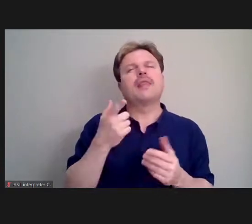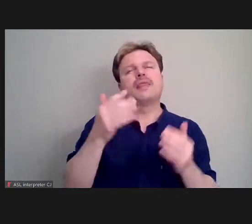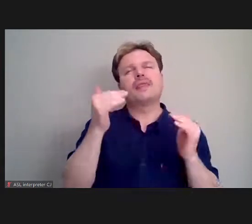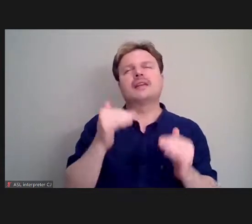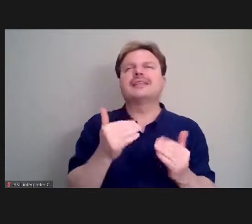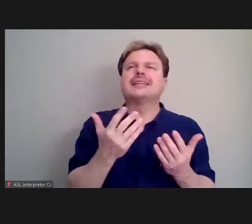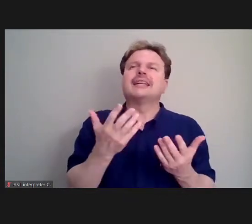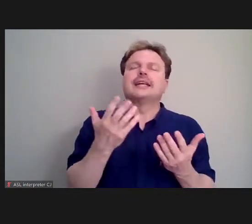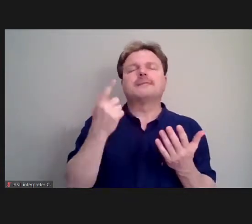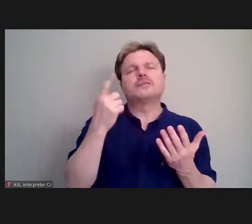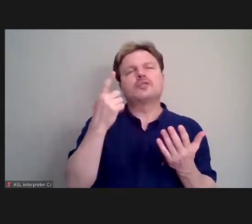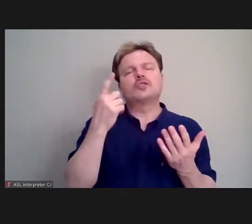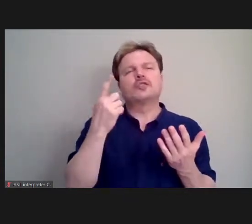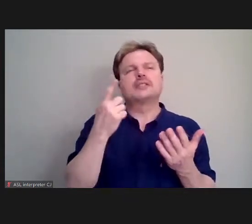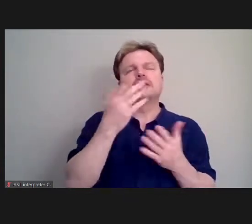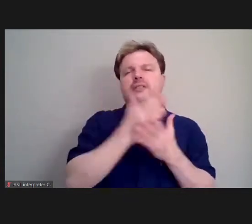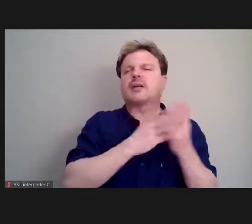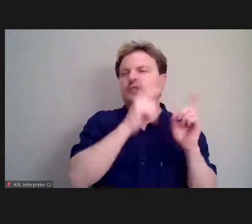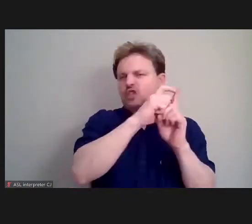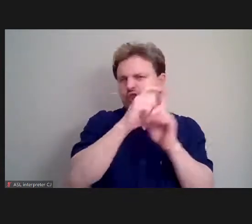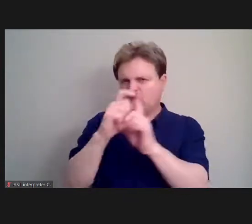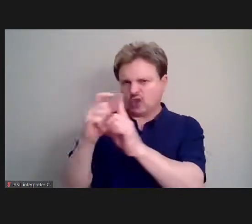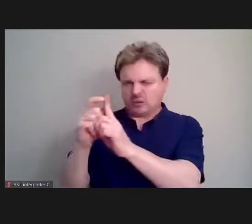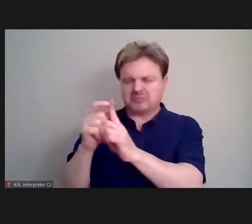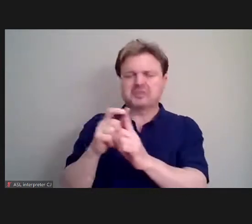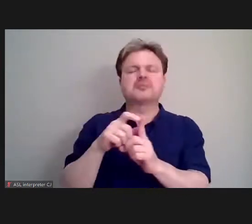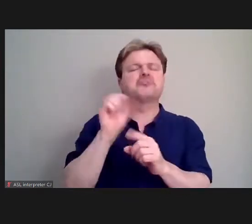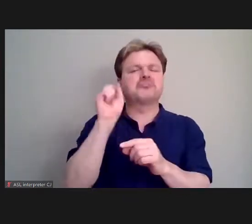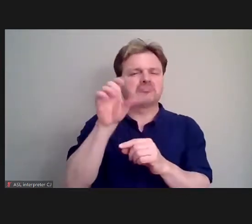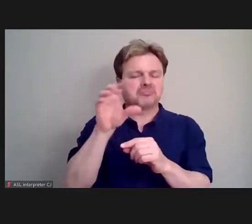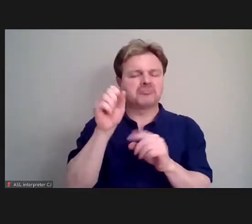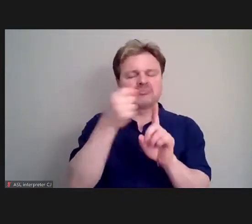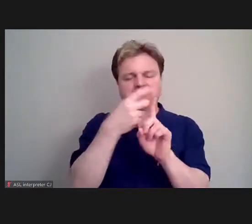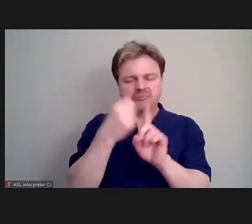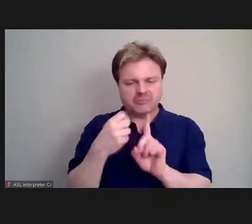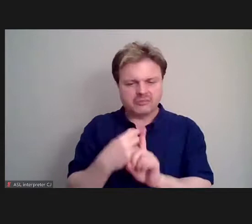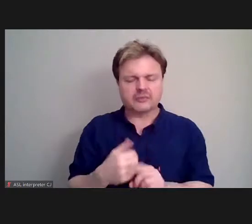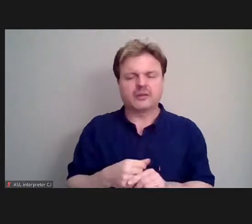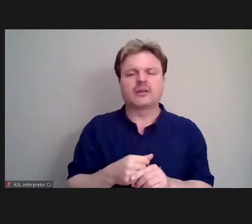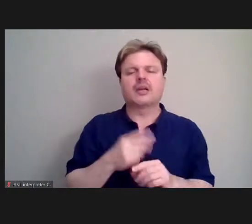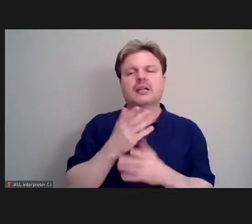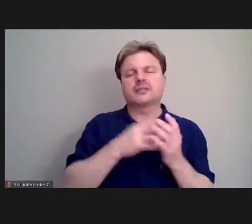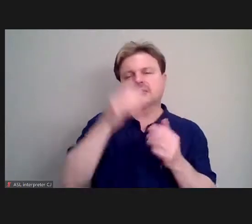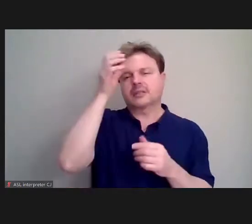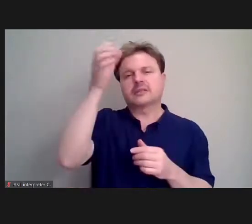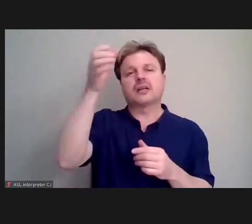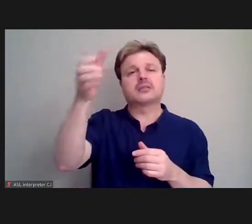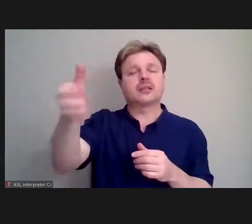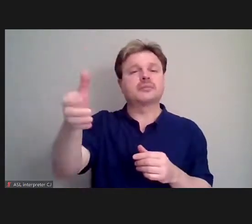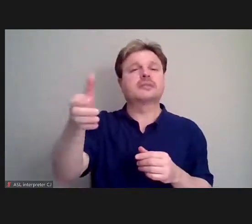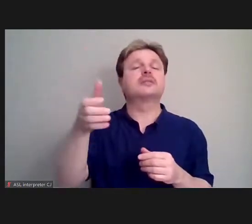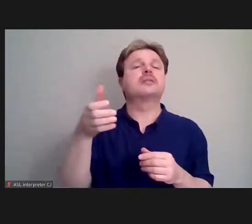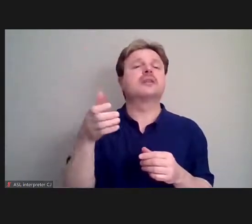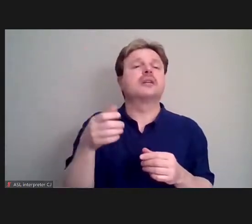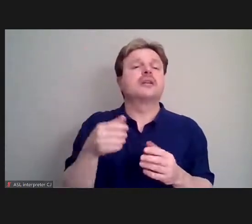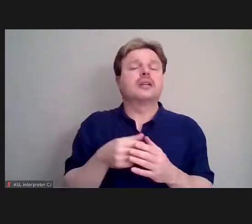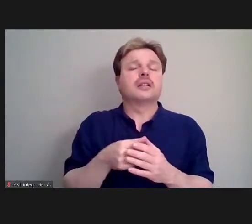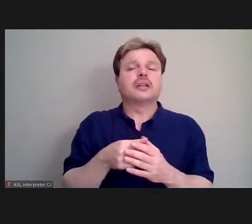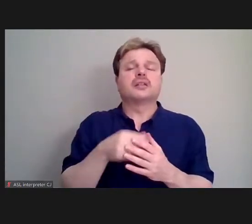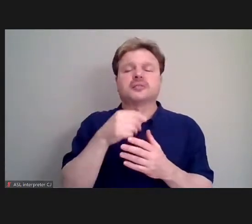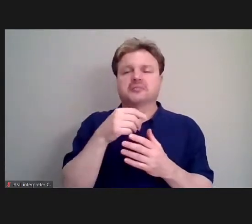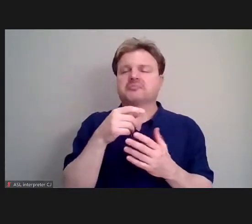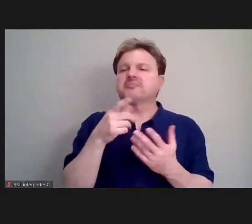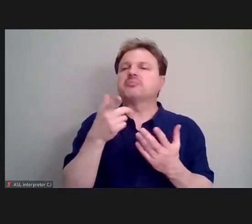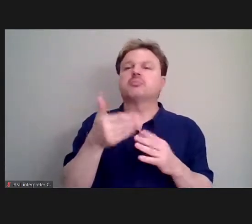through some terms and concepts for us to engage before we start to ask